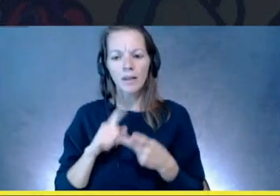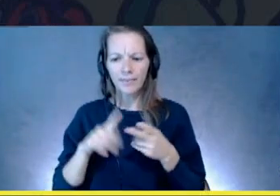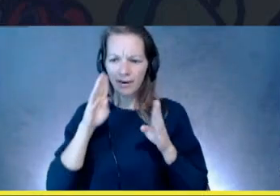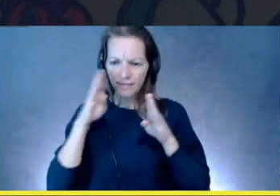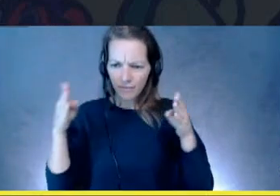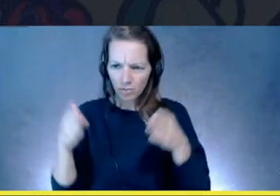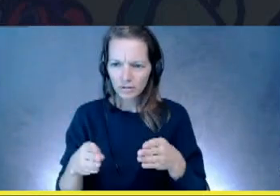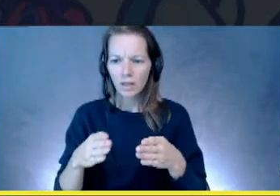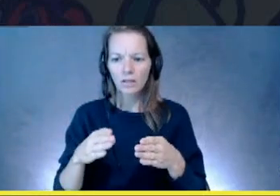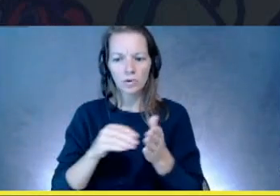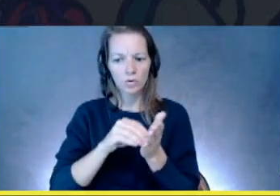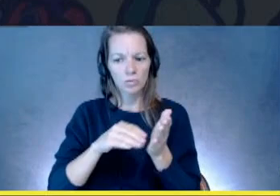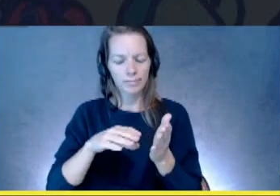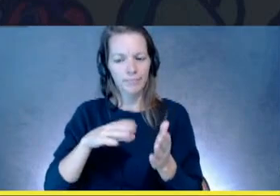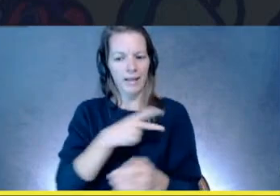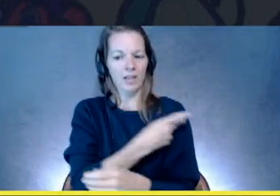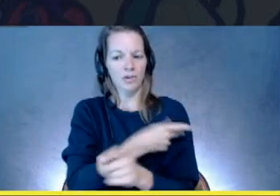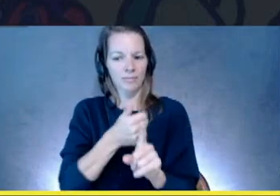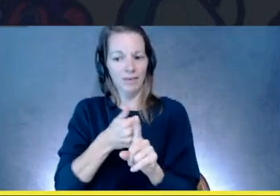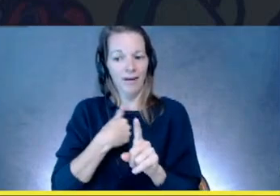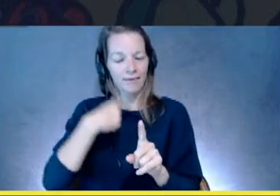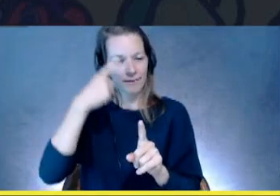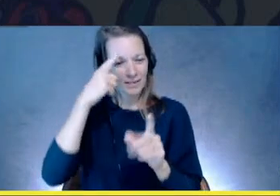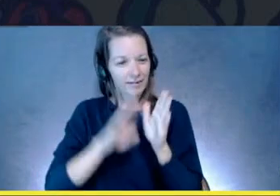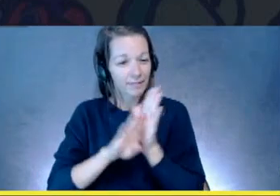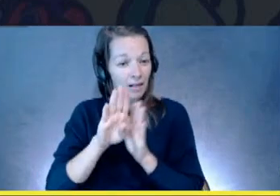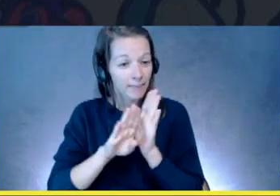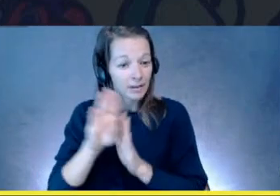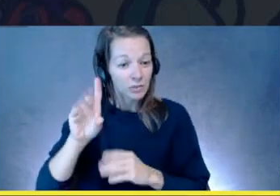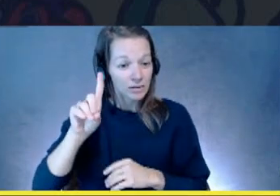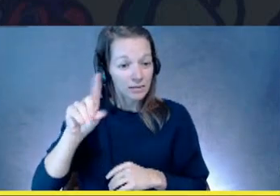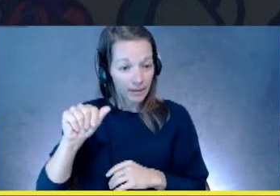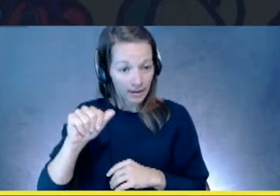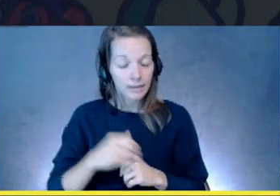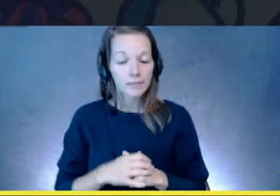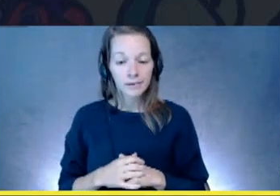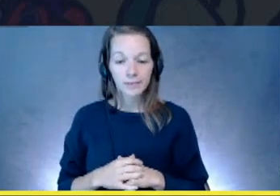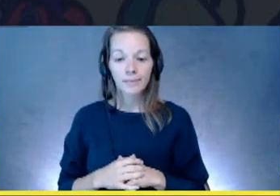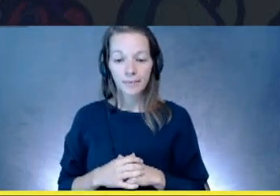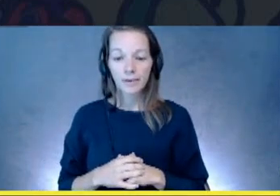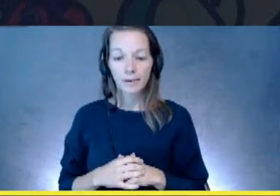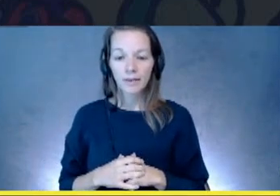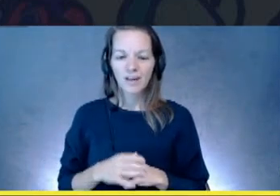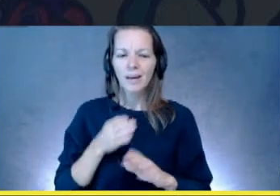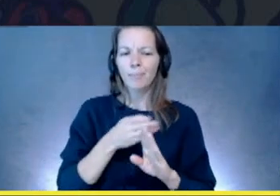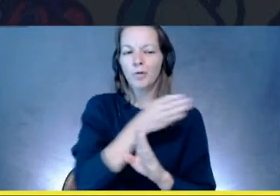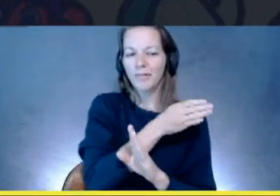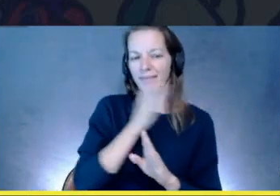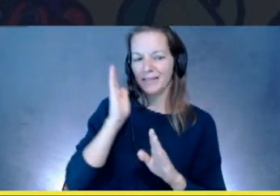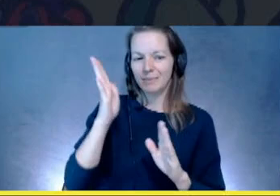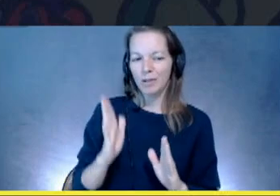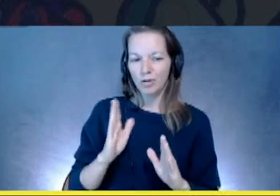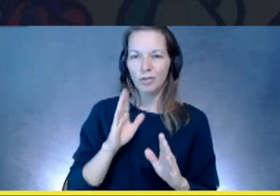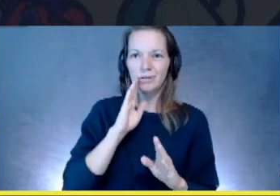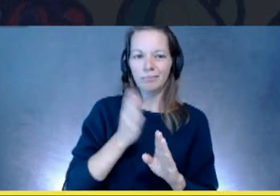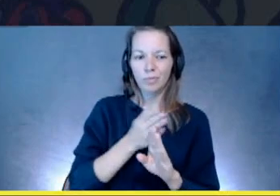developmental disabilities. And as was rightly pointed out here by the previous speakers, also in the previous panel, there is some evidence